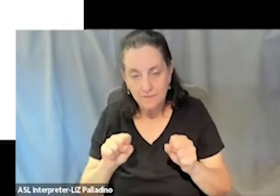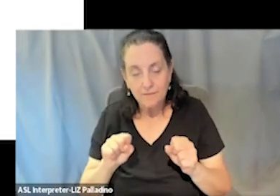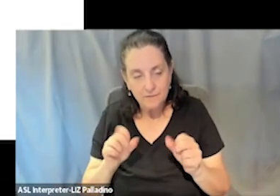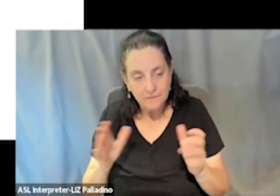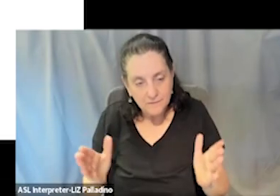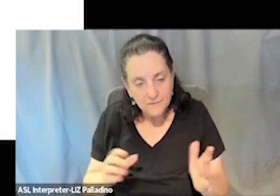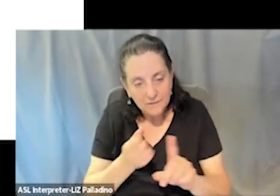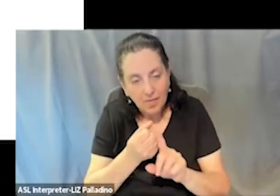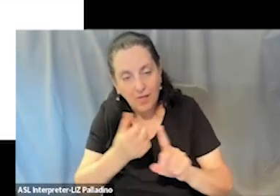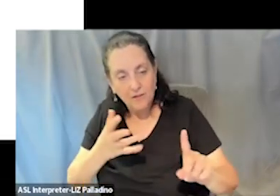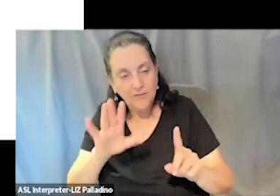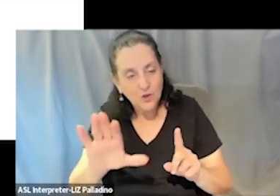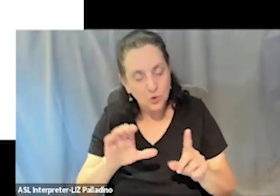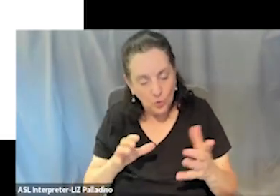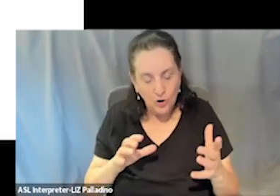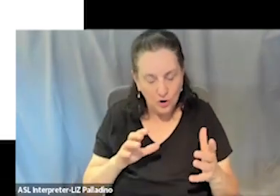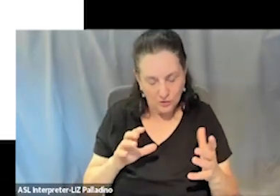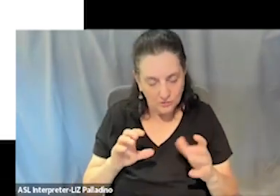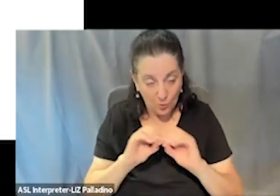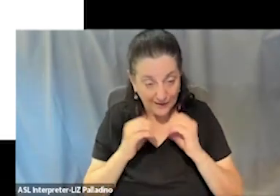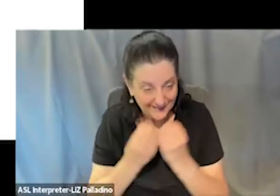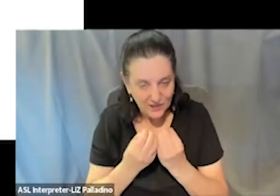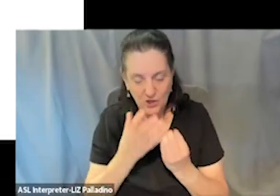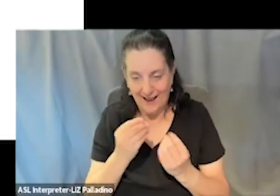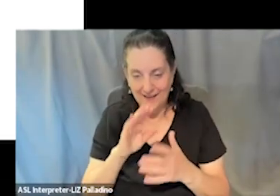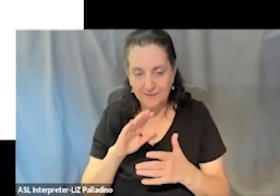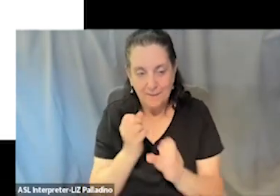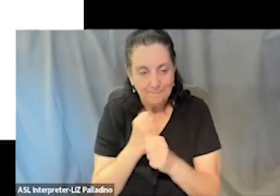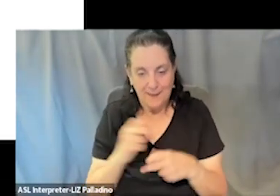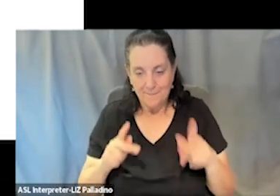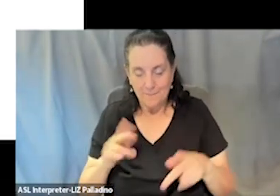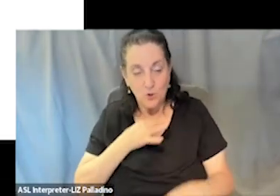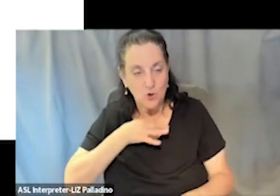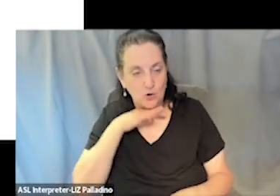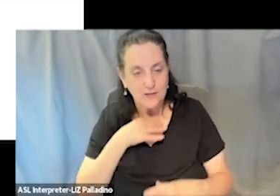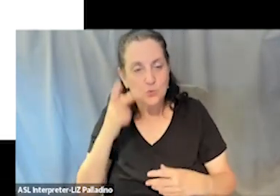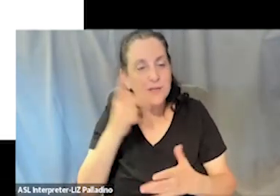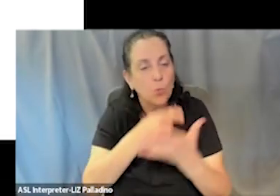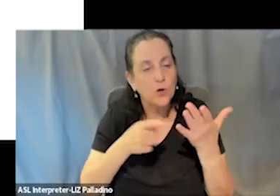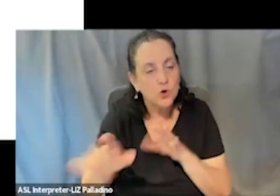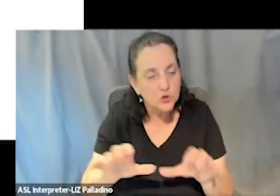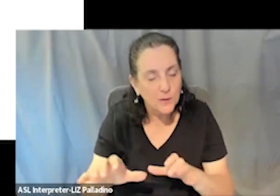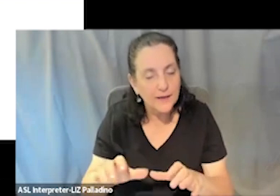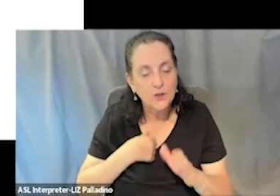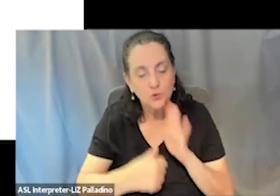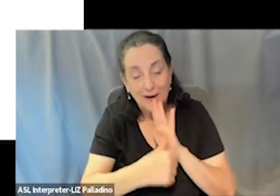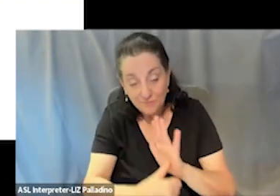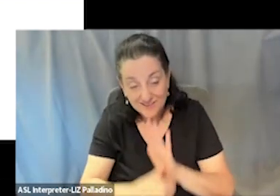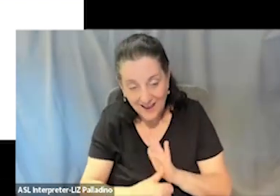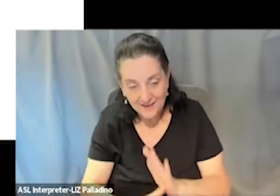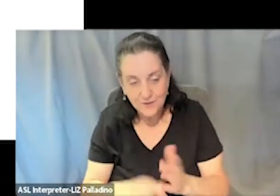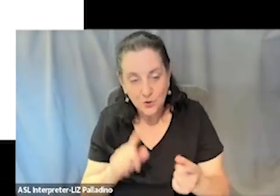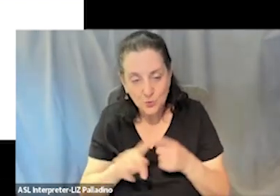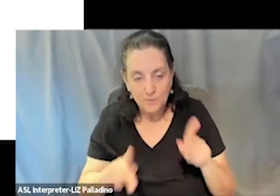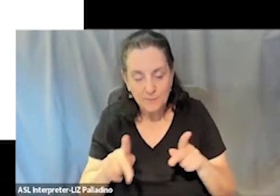can utilize the activities that you're already doing and use those as strategic and consensual access points for donors and patrons that you want to